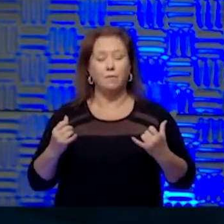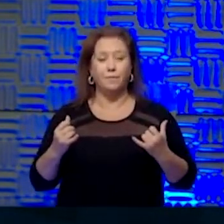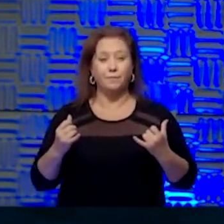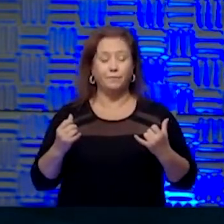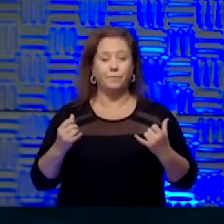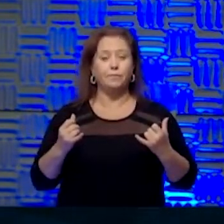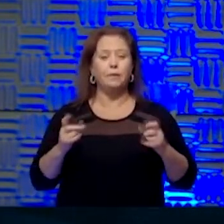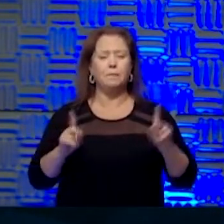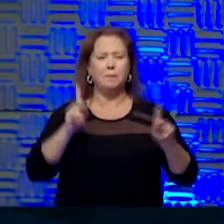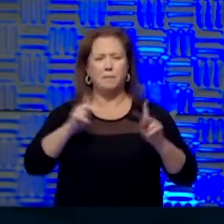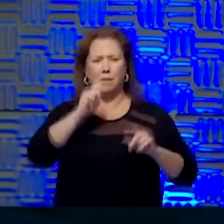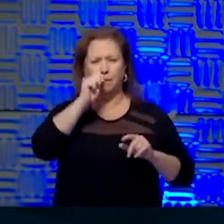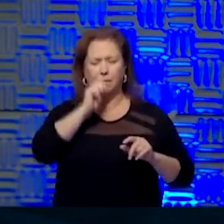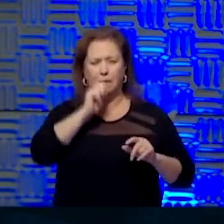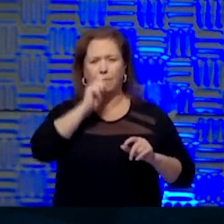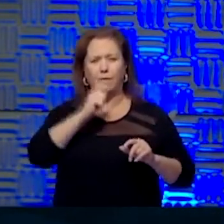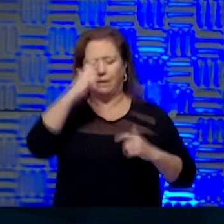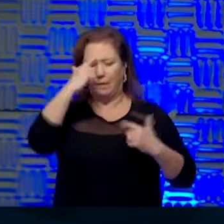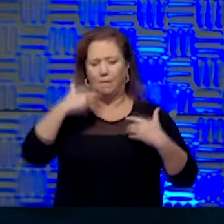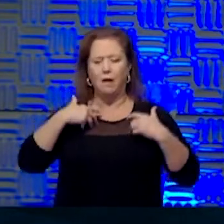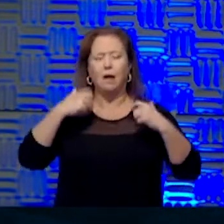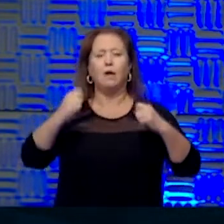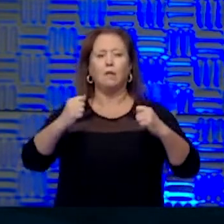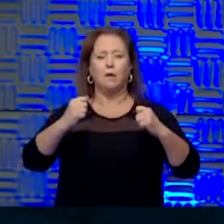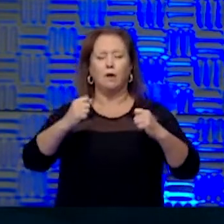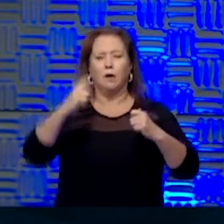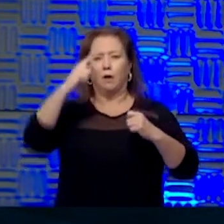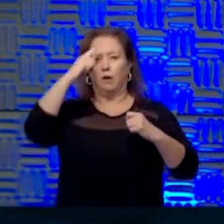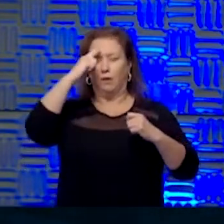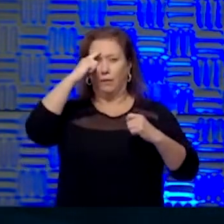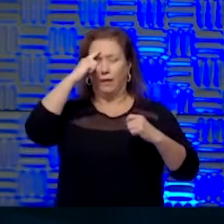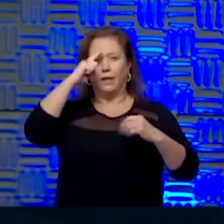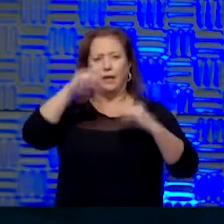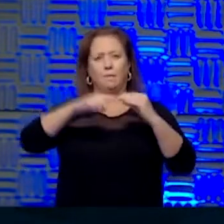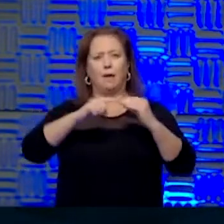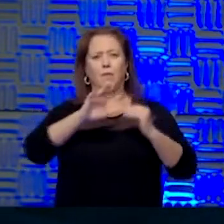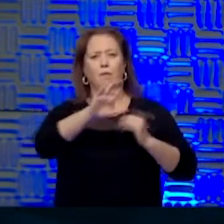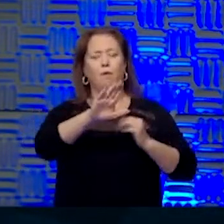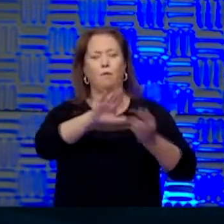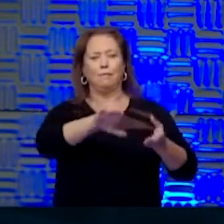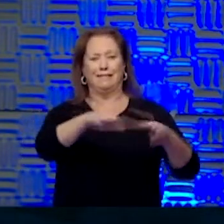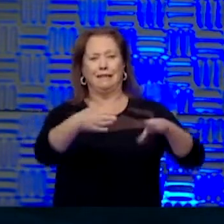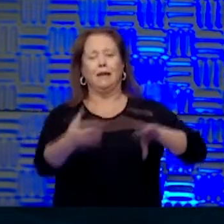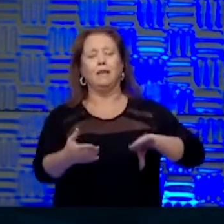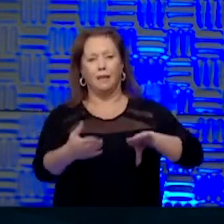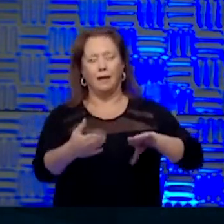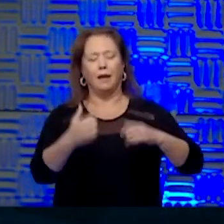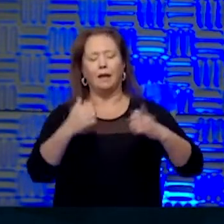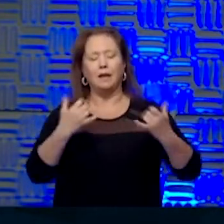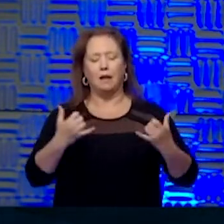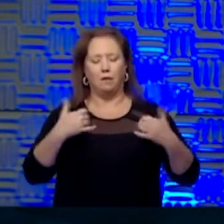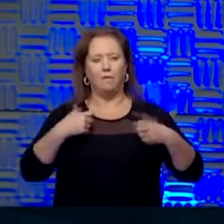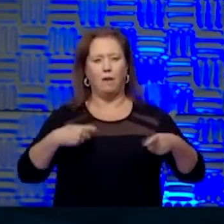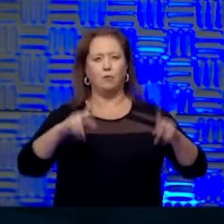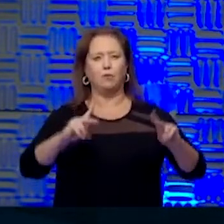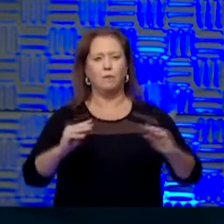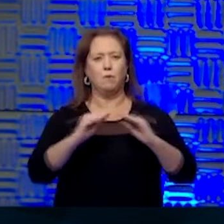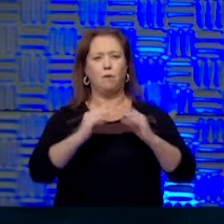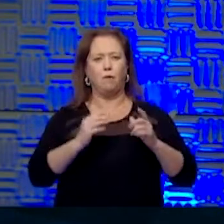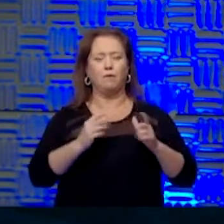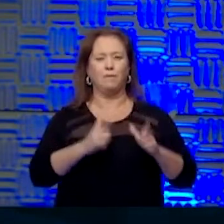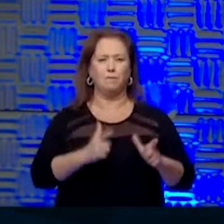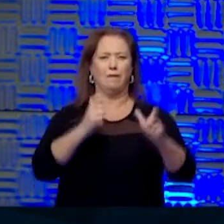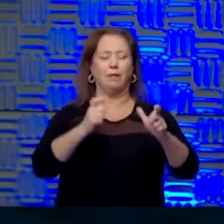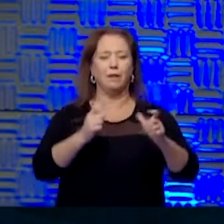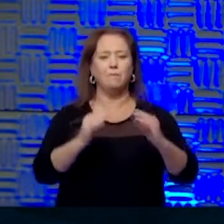are suffering from mental health or contemplating their own death have an opportunity to more quickly, more